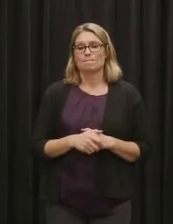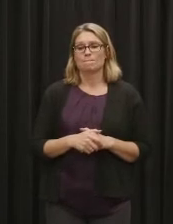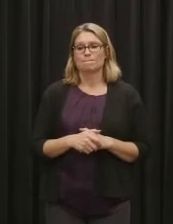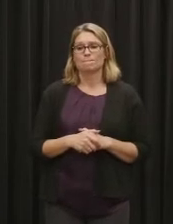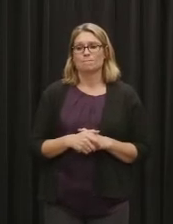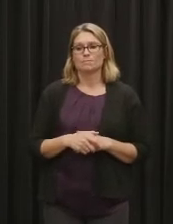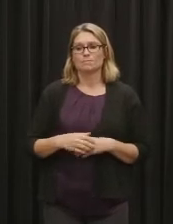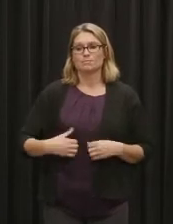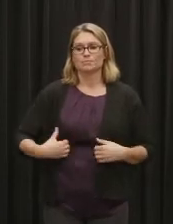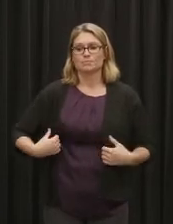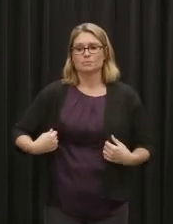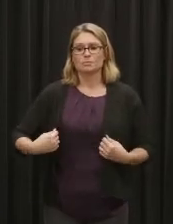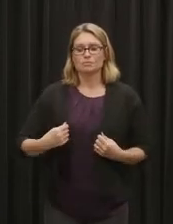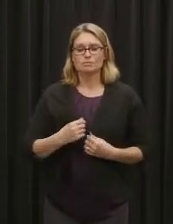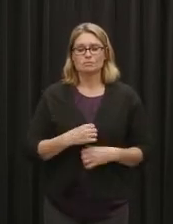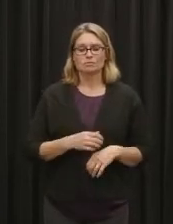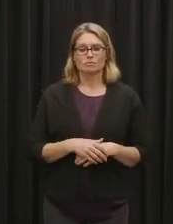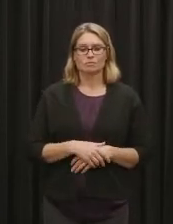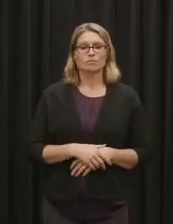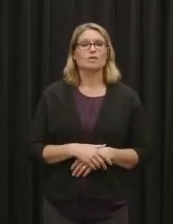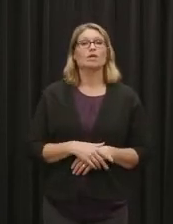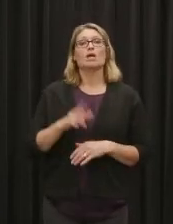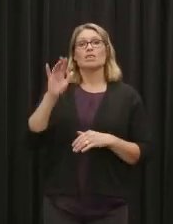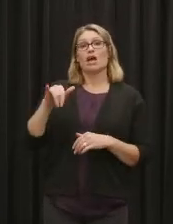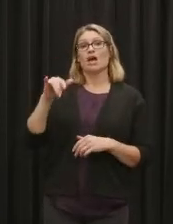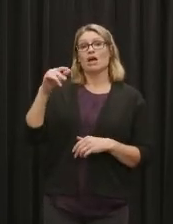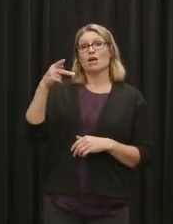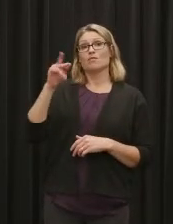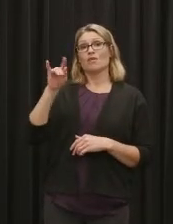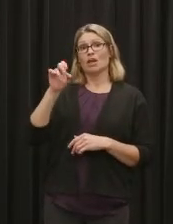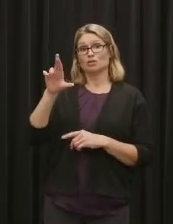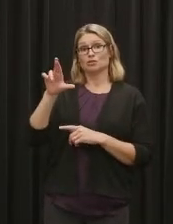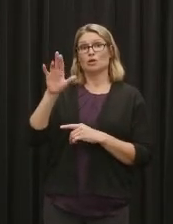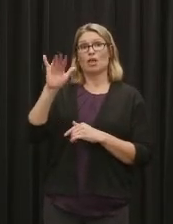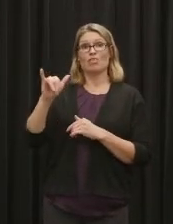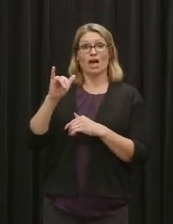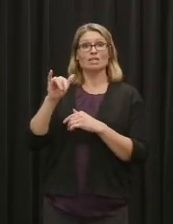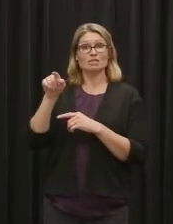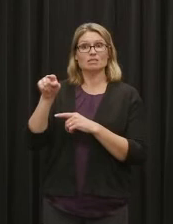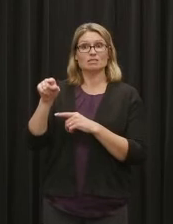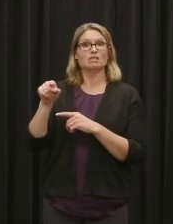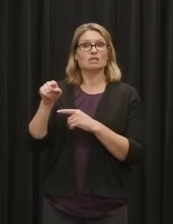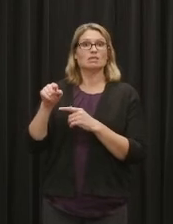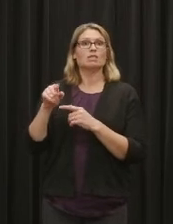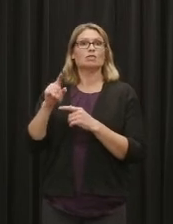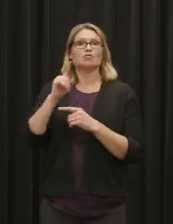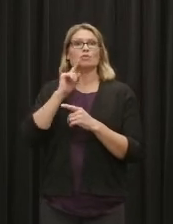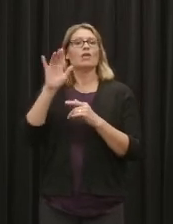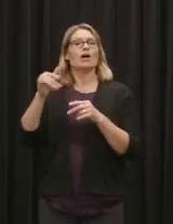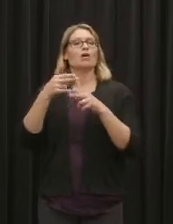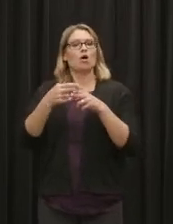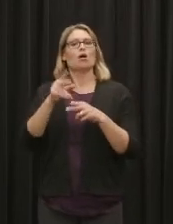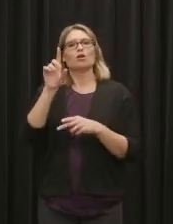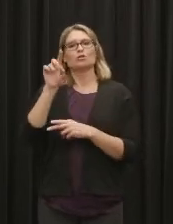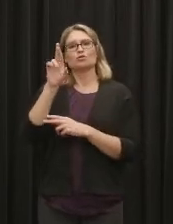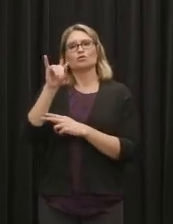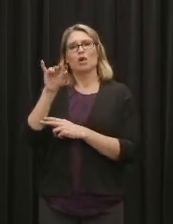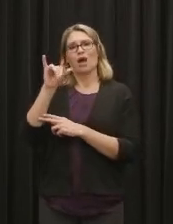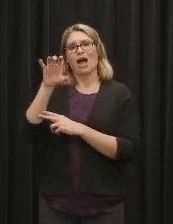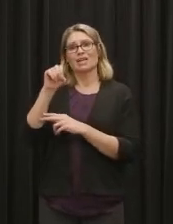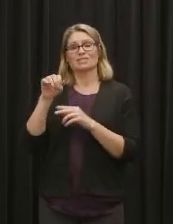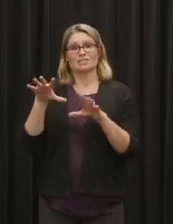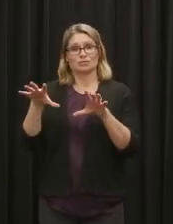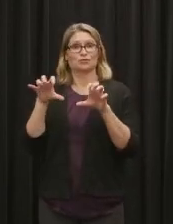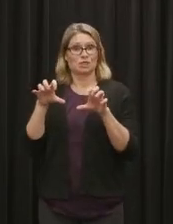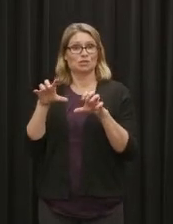the actual shippers that the Pfizer product arrives in are in effect a dry ice freezer in which things can